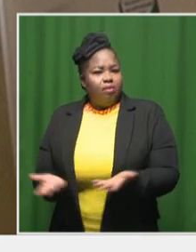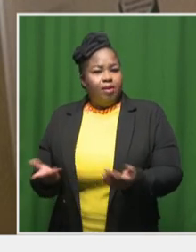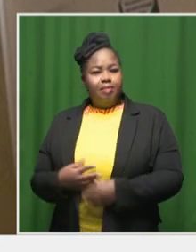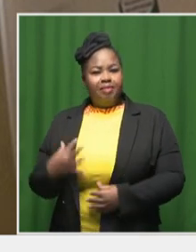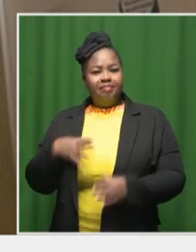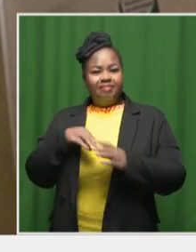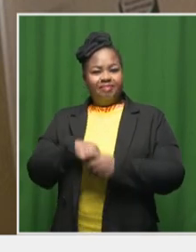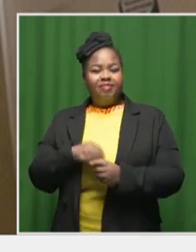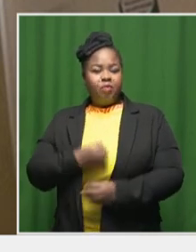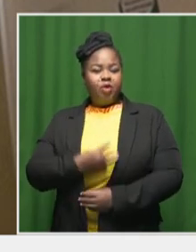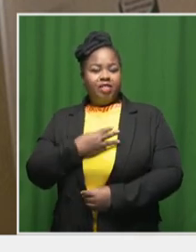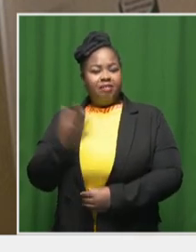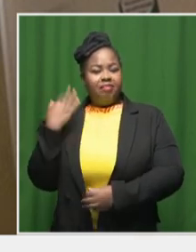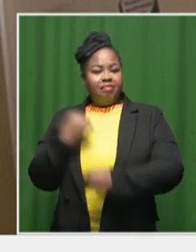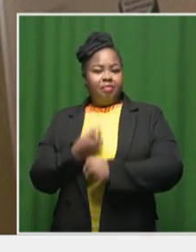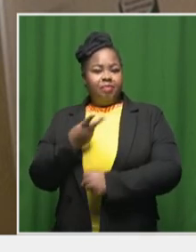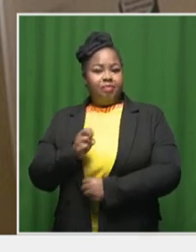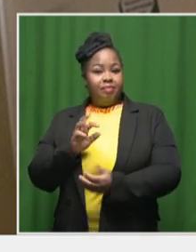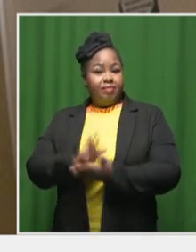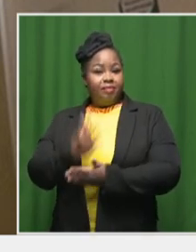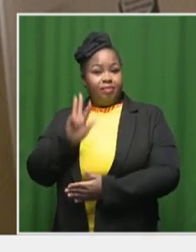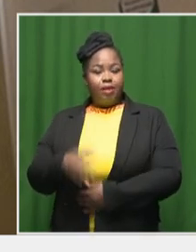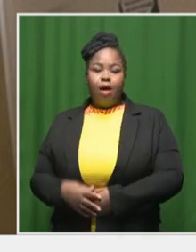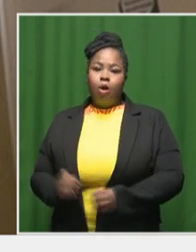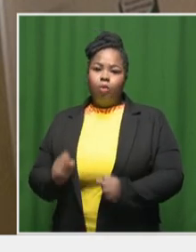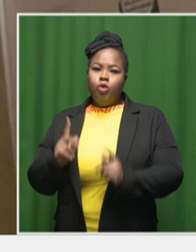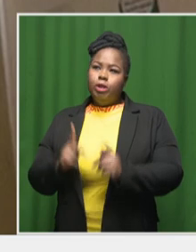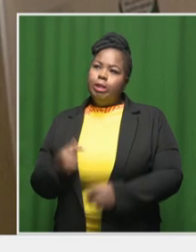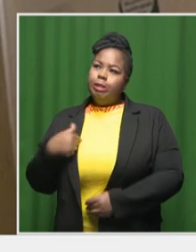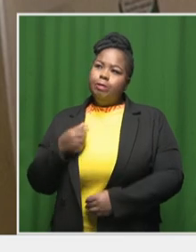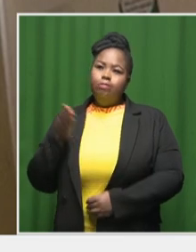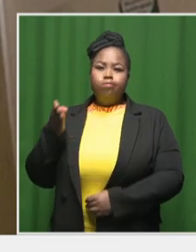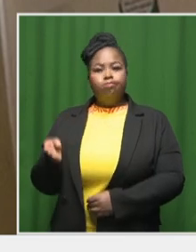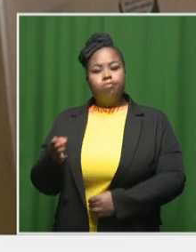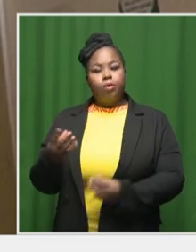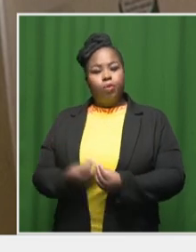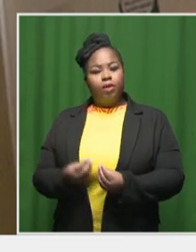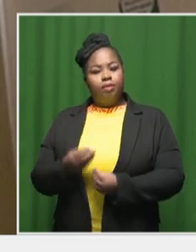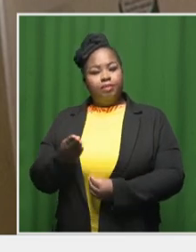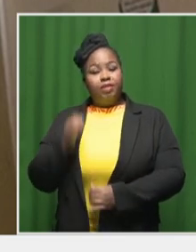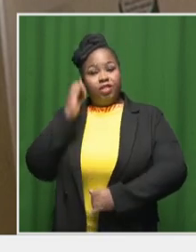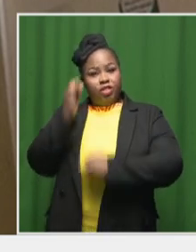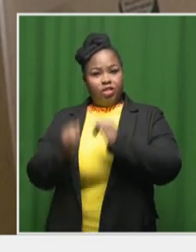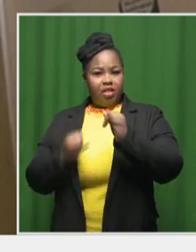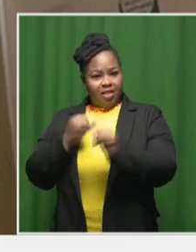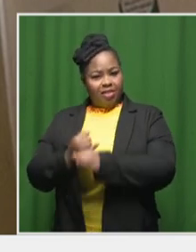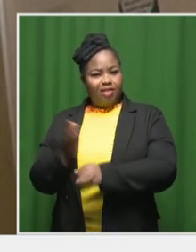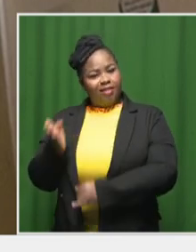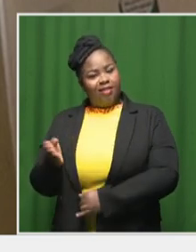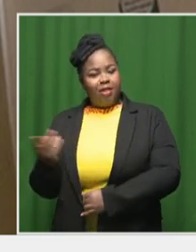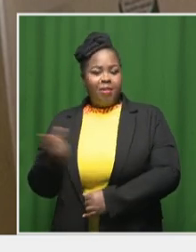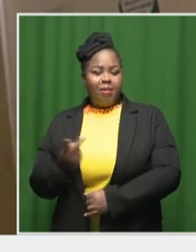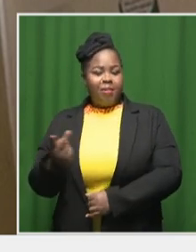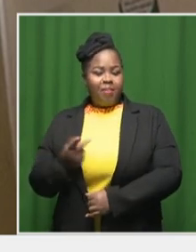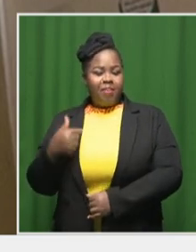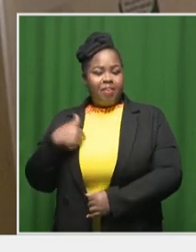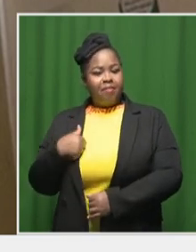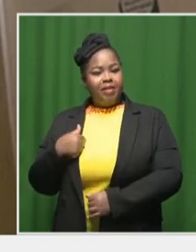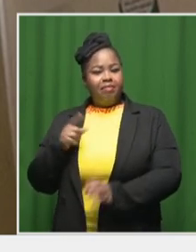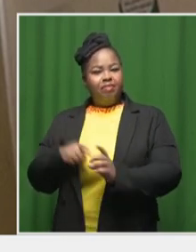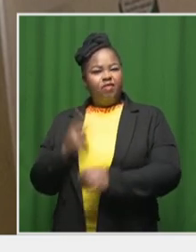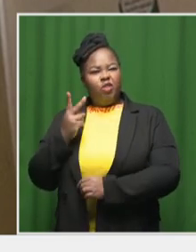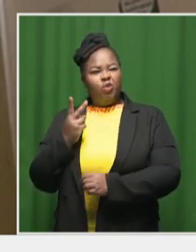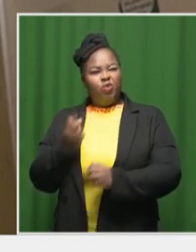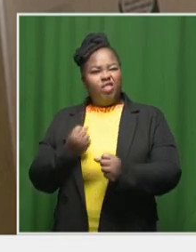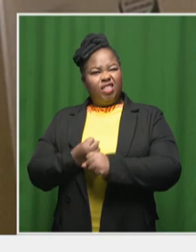since 2019, I really had great opportunities to play with them on the international stage. And also I've been playing for